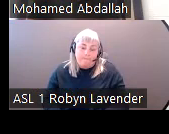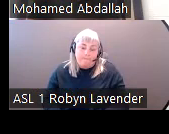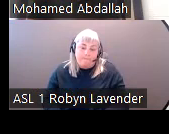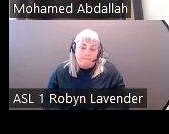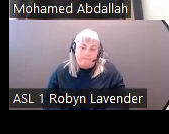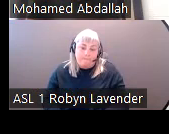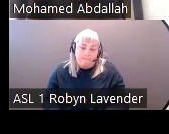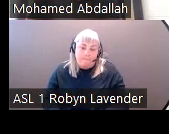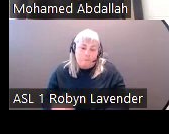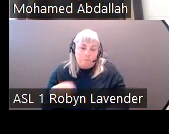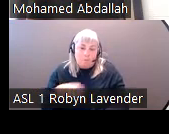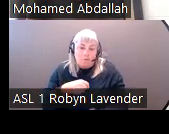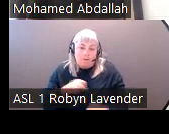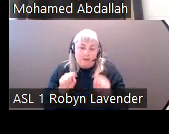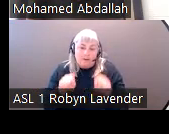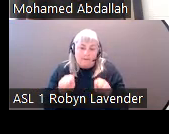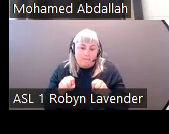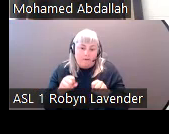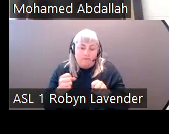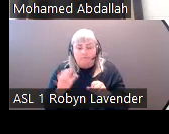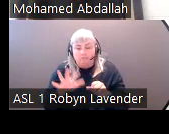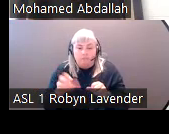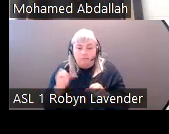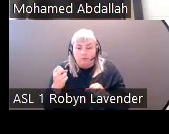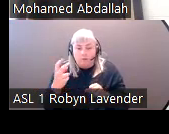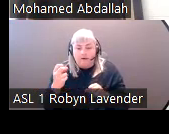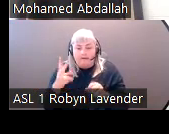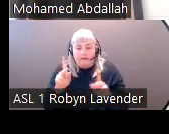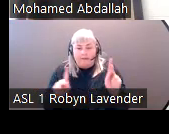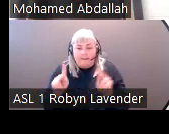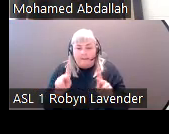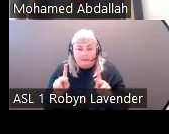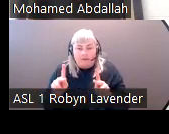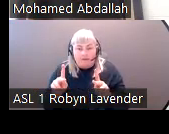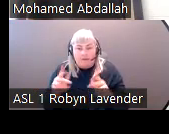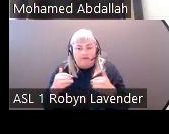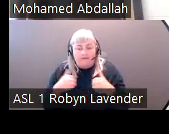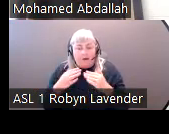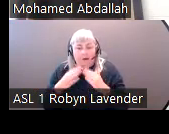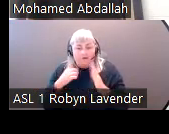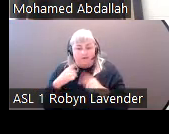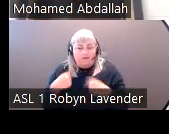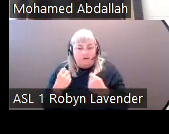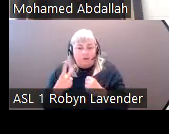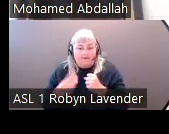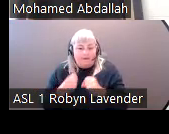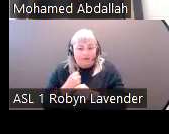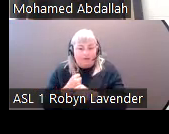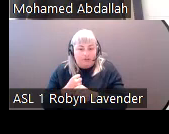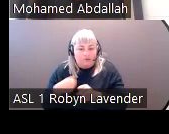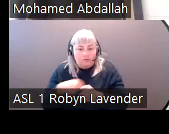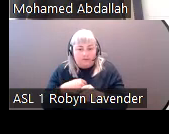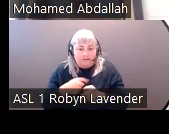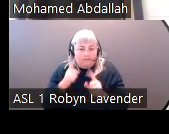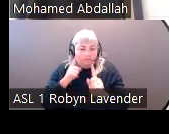We were able to have 12 individuals that have been housed for the last 4 years. We're looking now to expand on that because there's